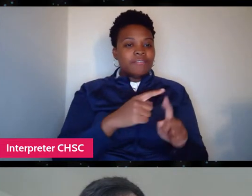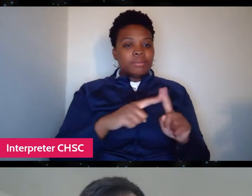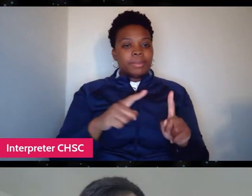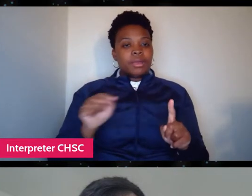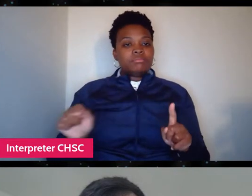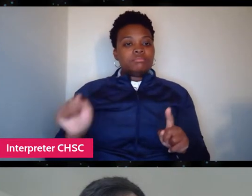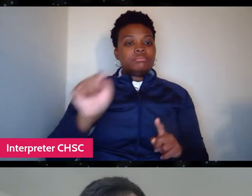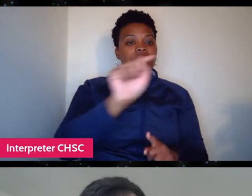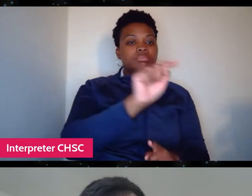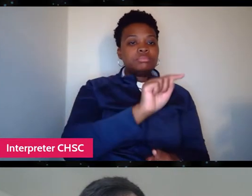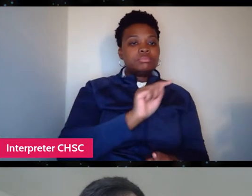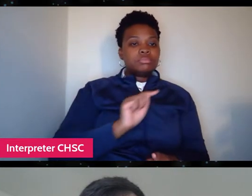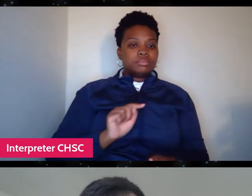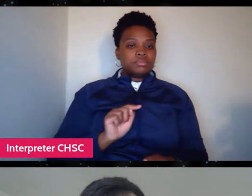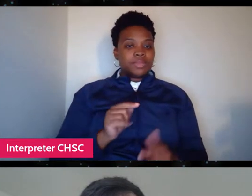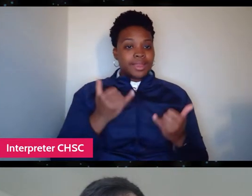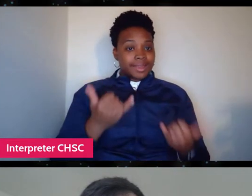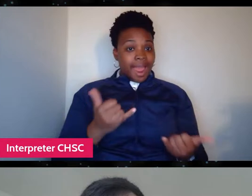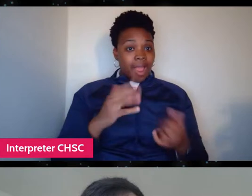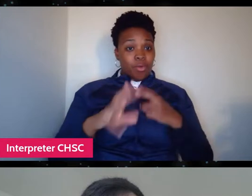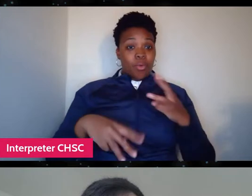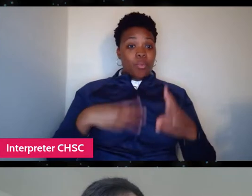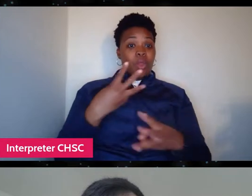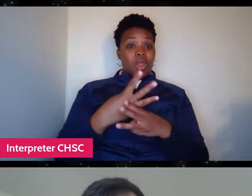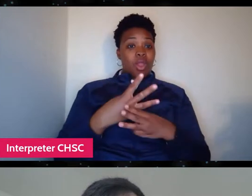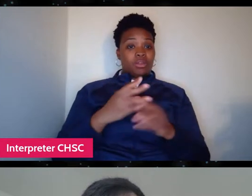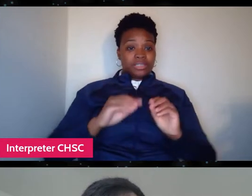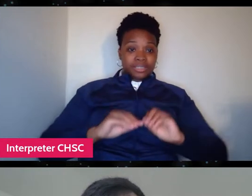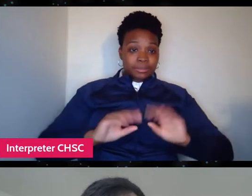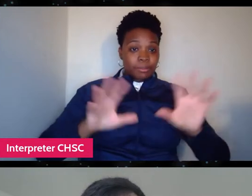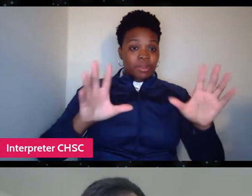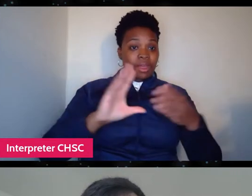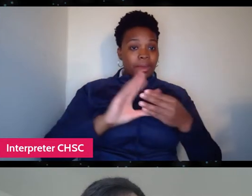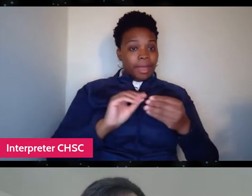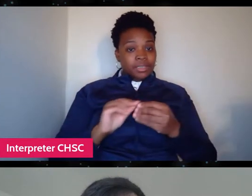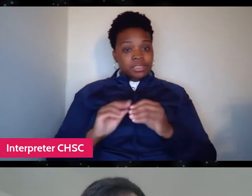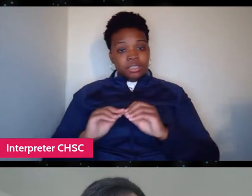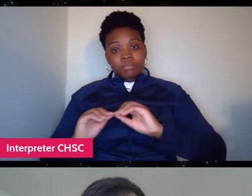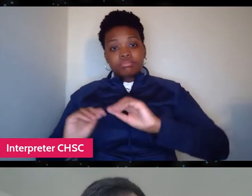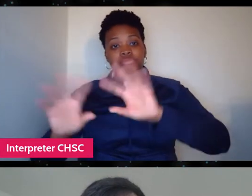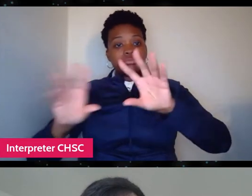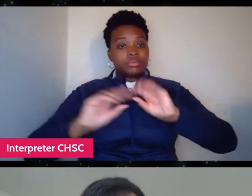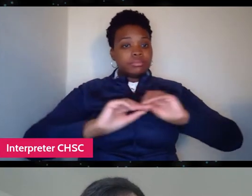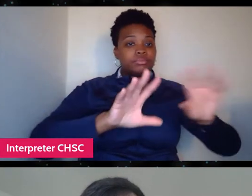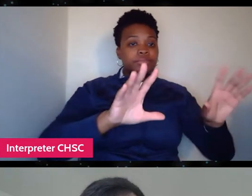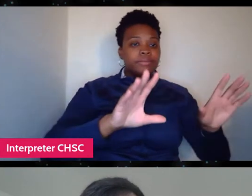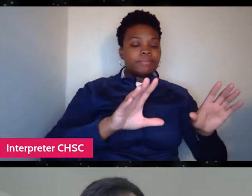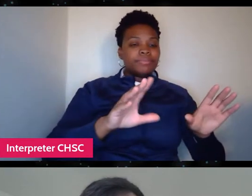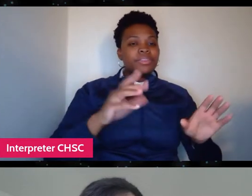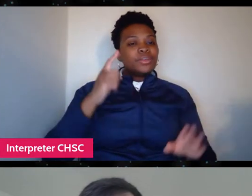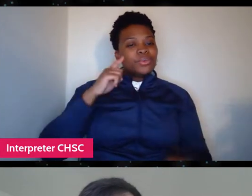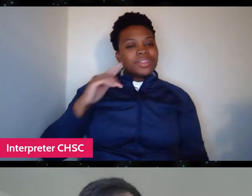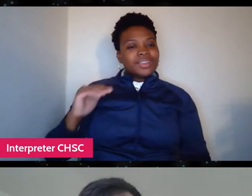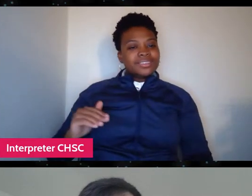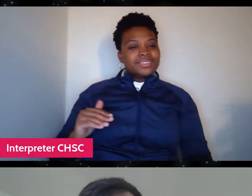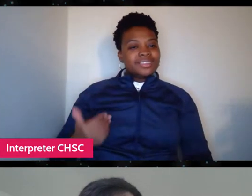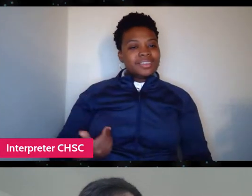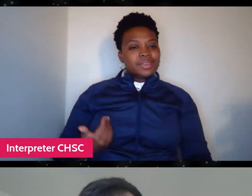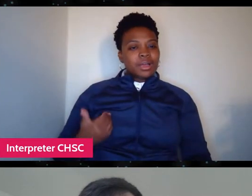around you and now the world, you know, and spreading this message. So what do you think was it as a child that